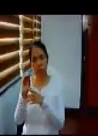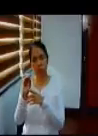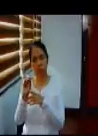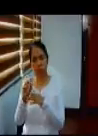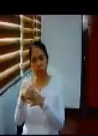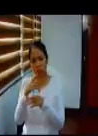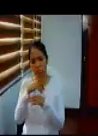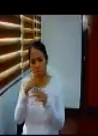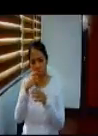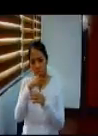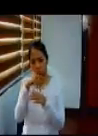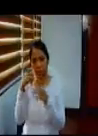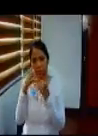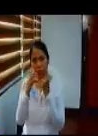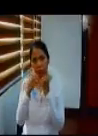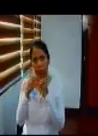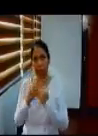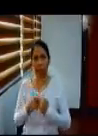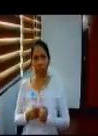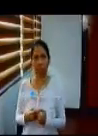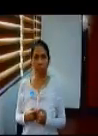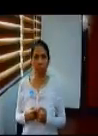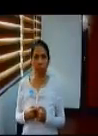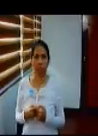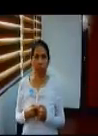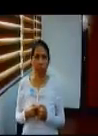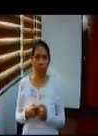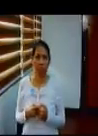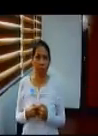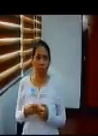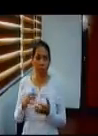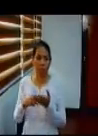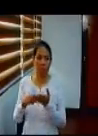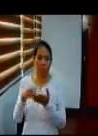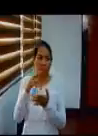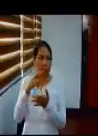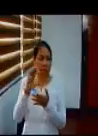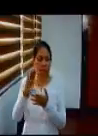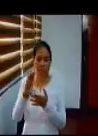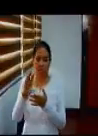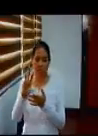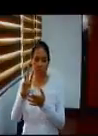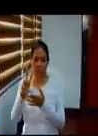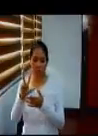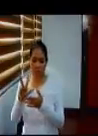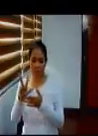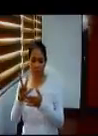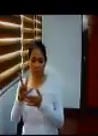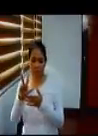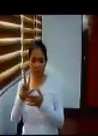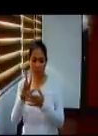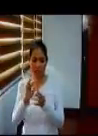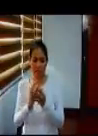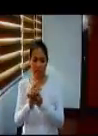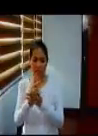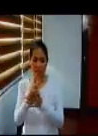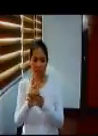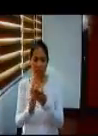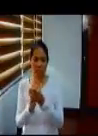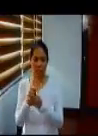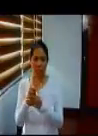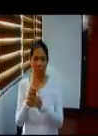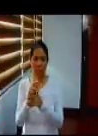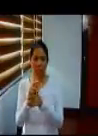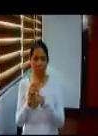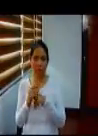call a C4 crop. Rice is a C3 crop. It's a less efficient utilization of carbon